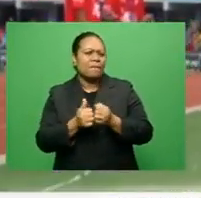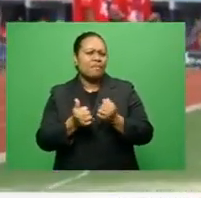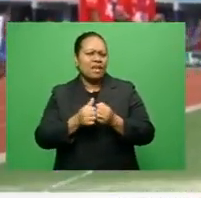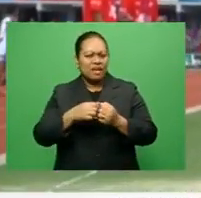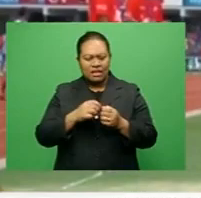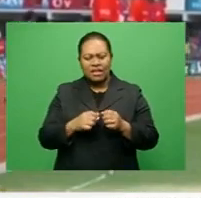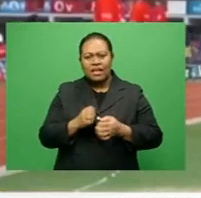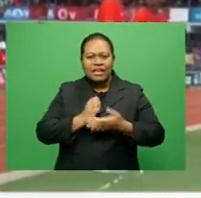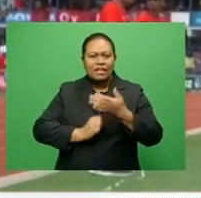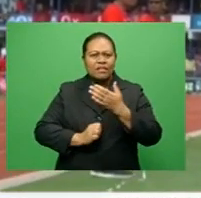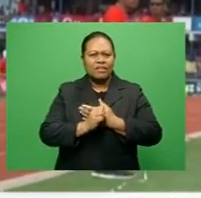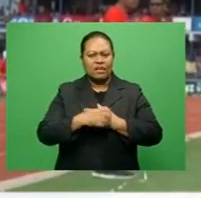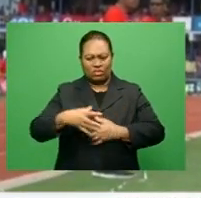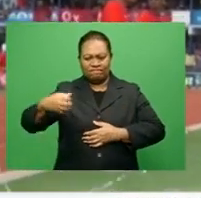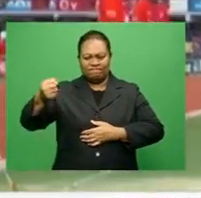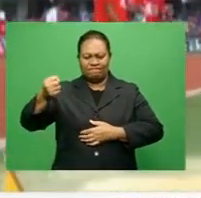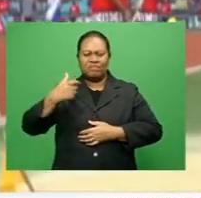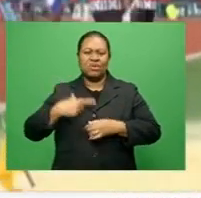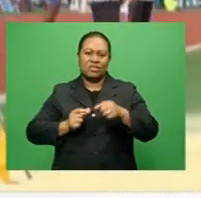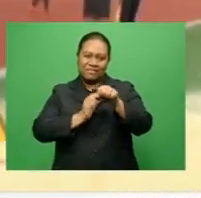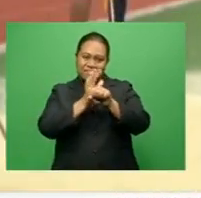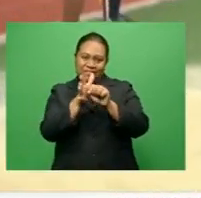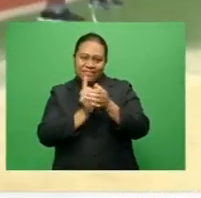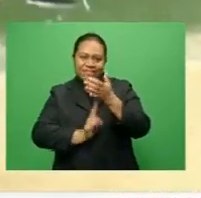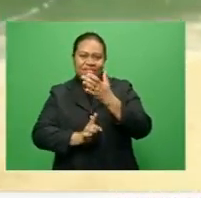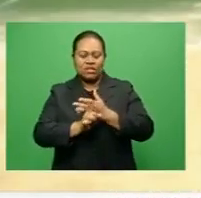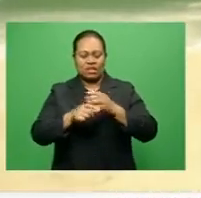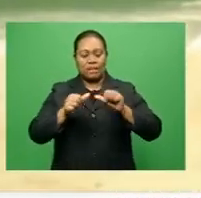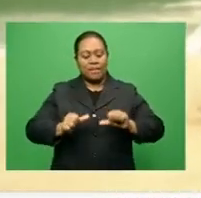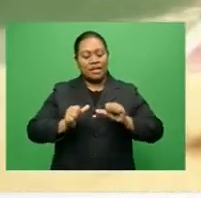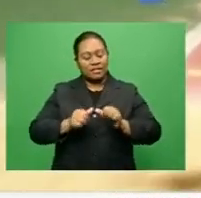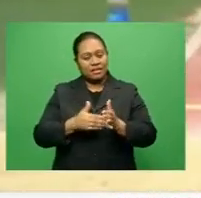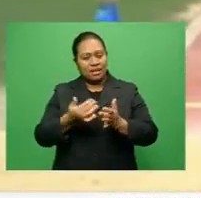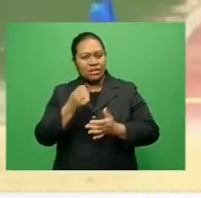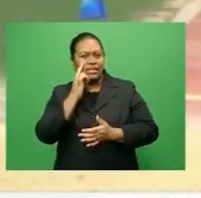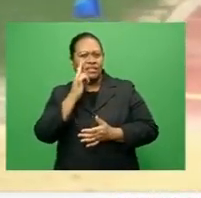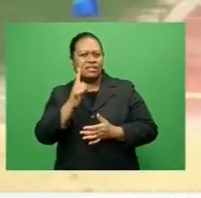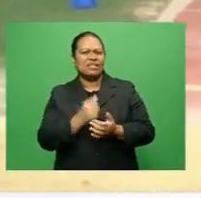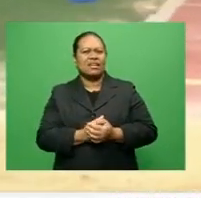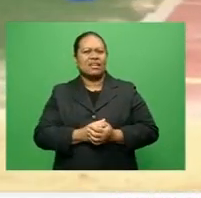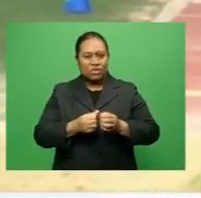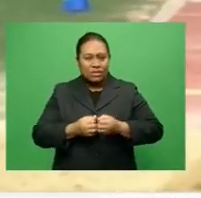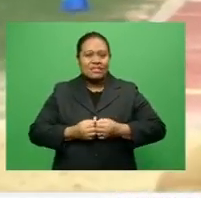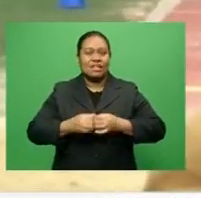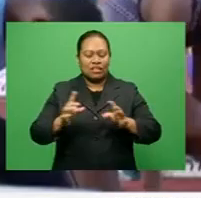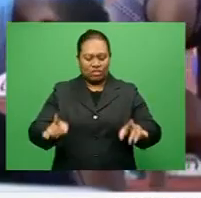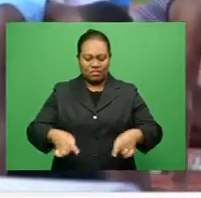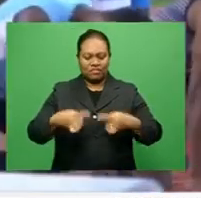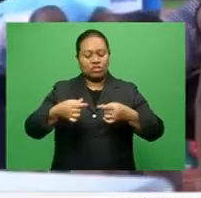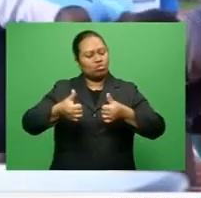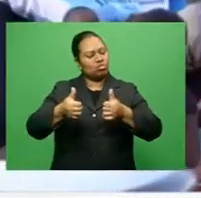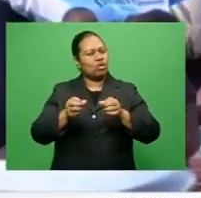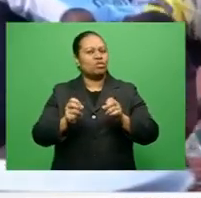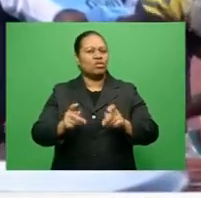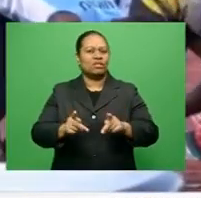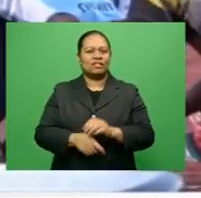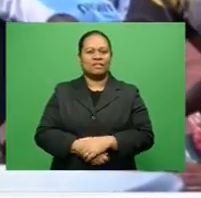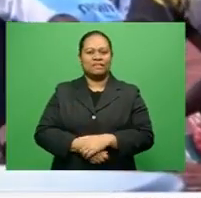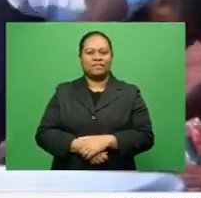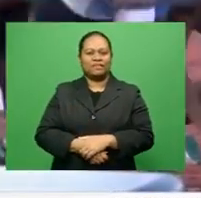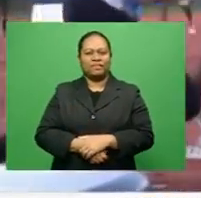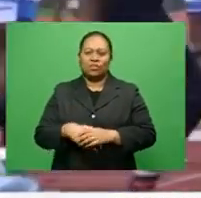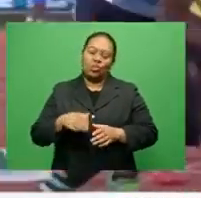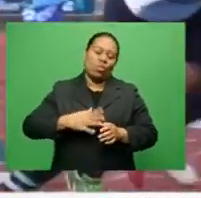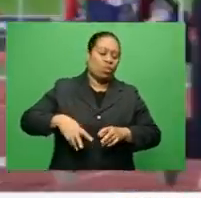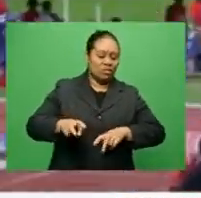halted due to the pandemic. Vice President Chochi Linga says the resumption of competition will be a good opportunity for athletes